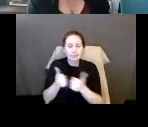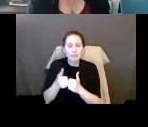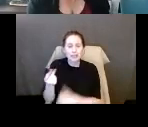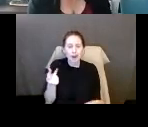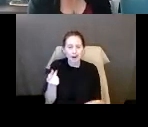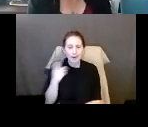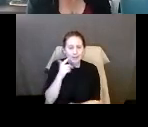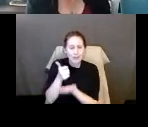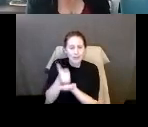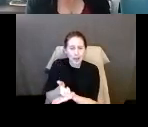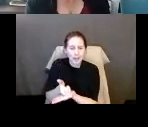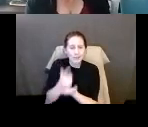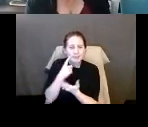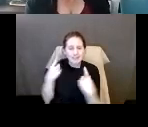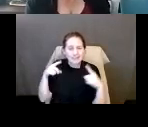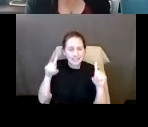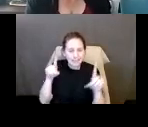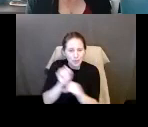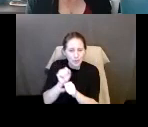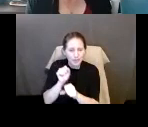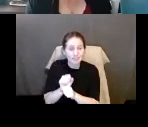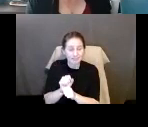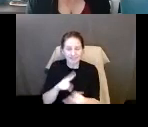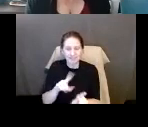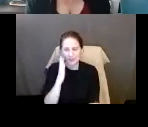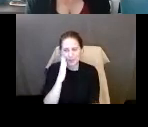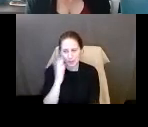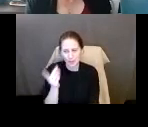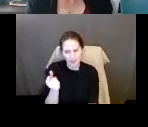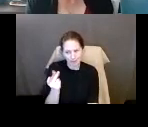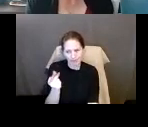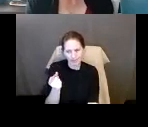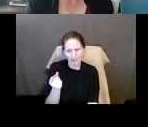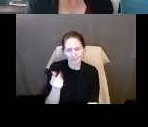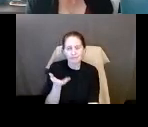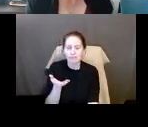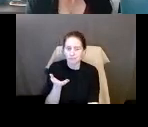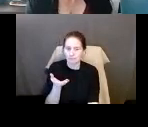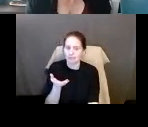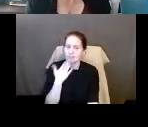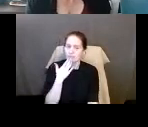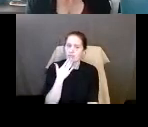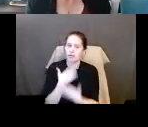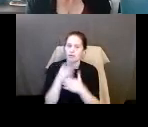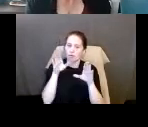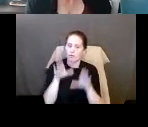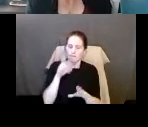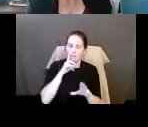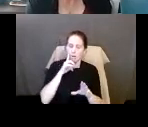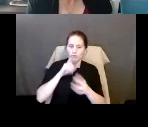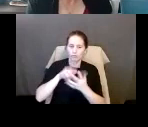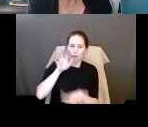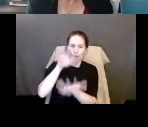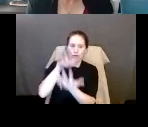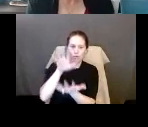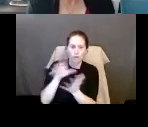to help them get their job done. So as you know, dogs are very great for alerting